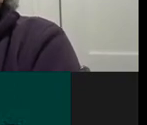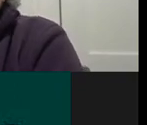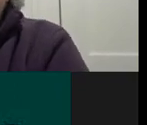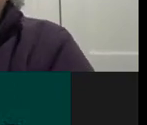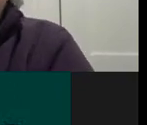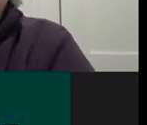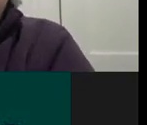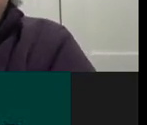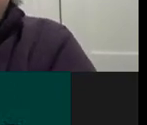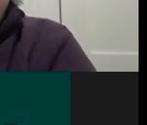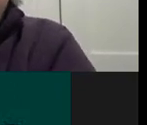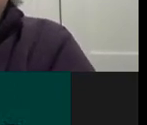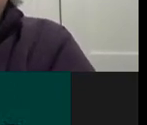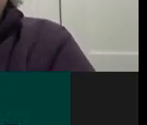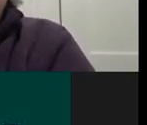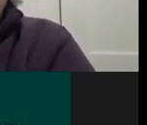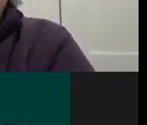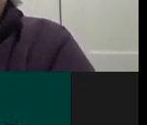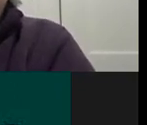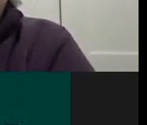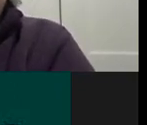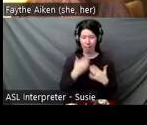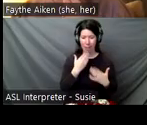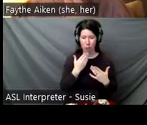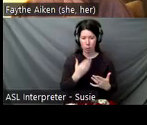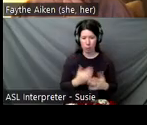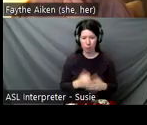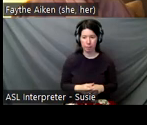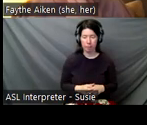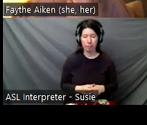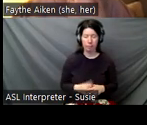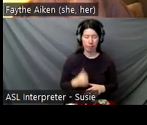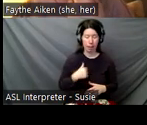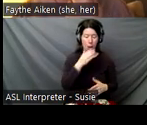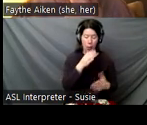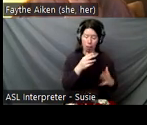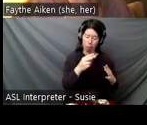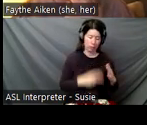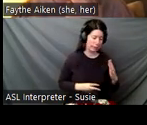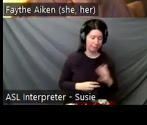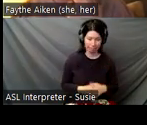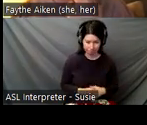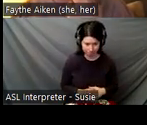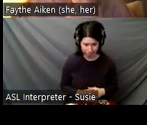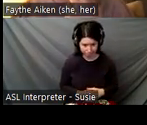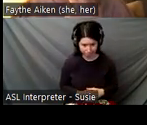Cool. Okay. All right. Thank you. I will do my reading.